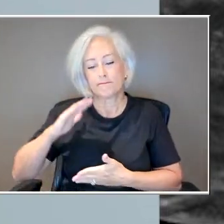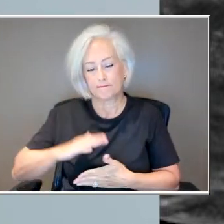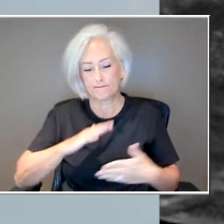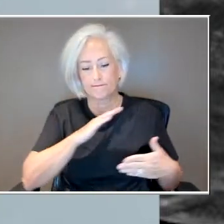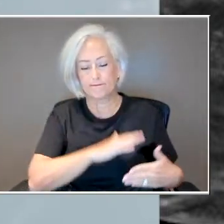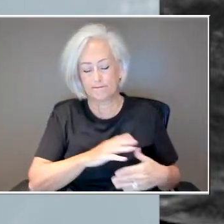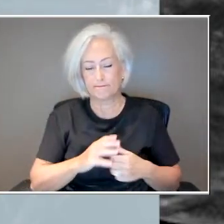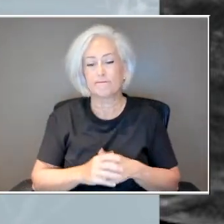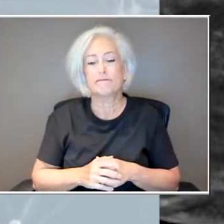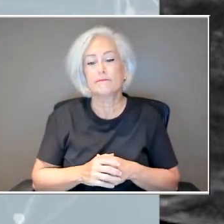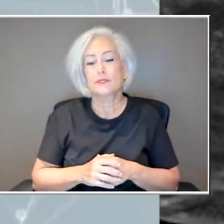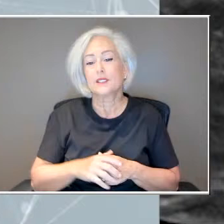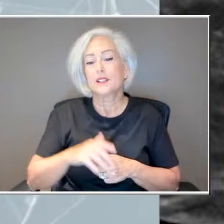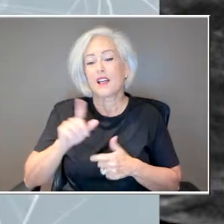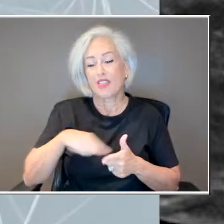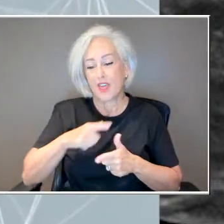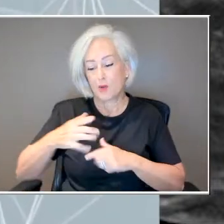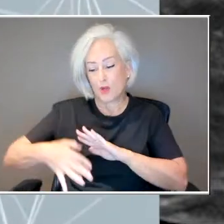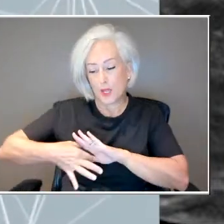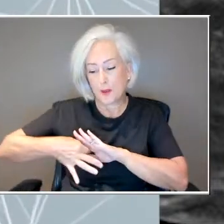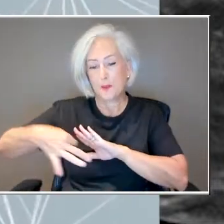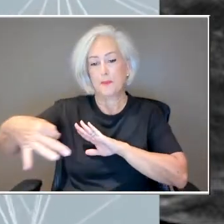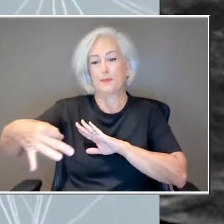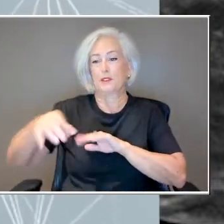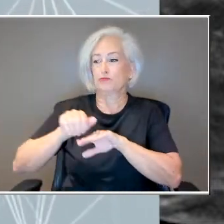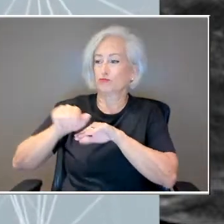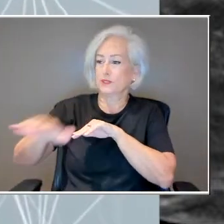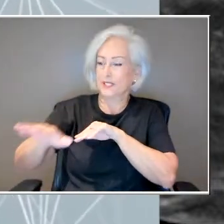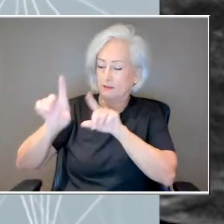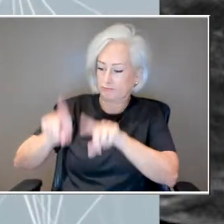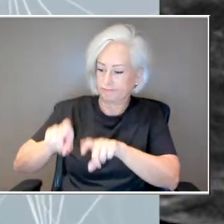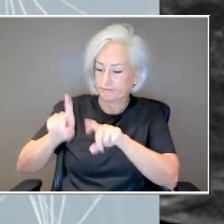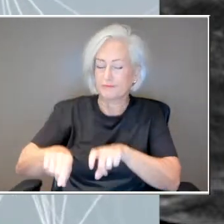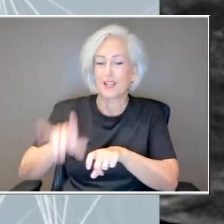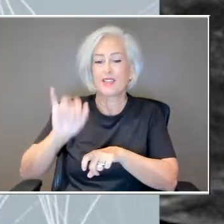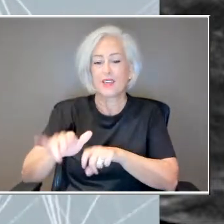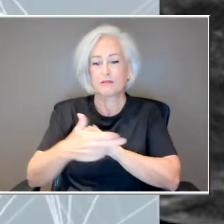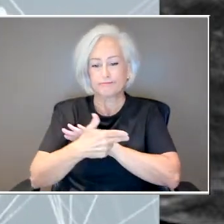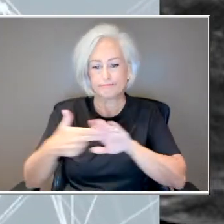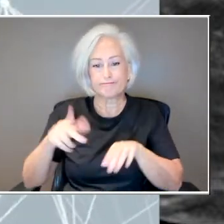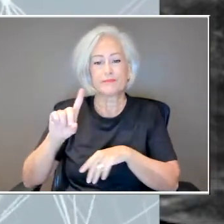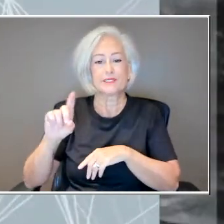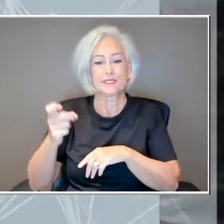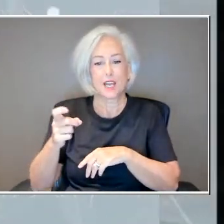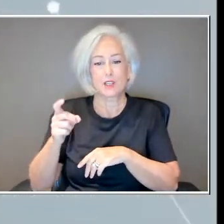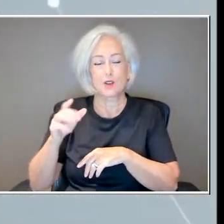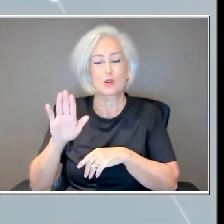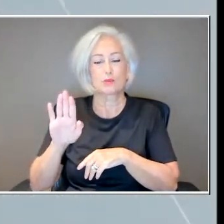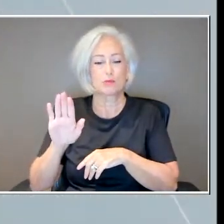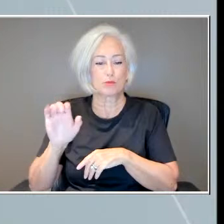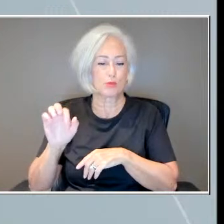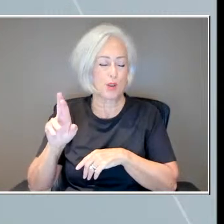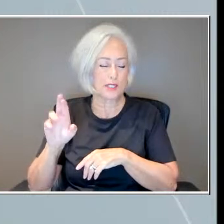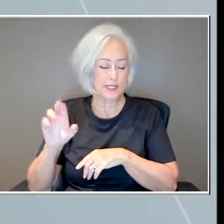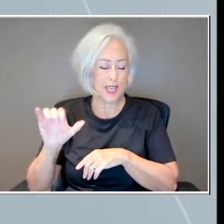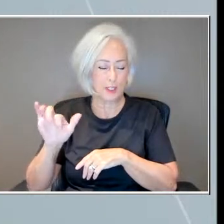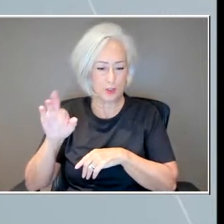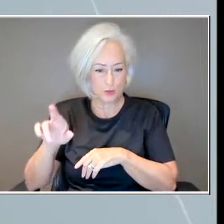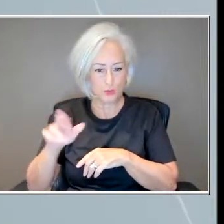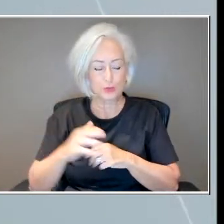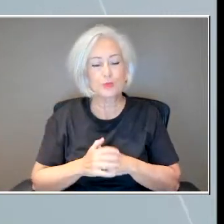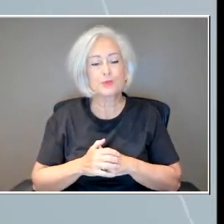was biopsied, and that was the first diagnosis of breast cancer. The other thing